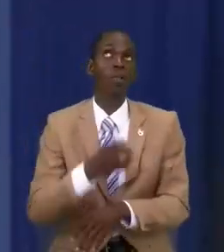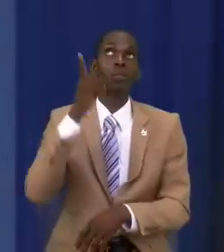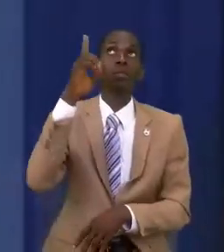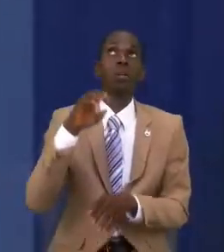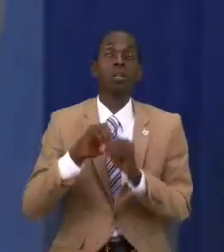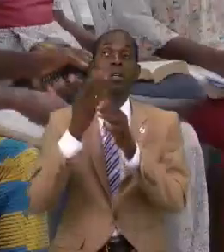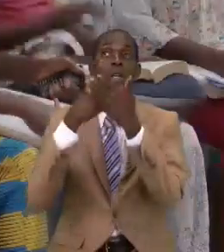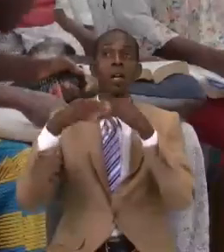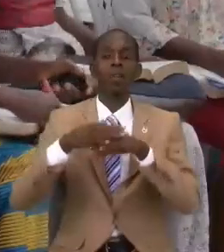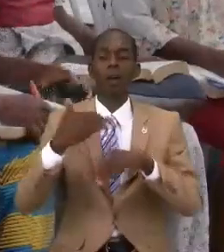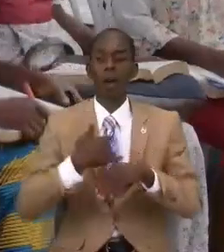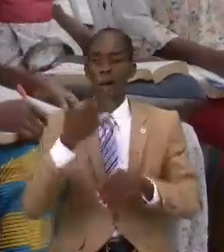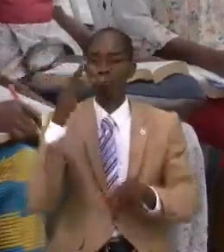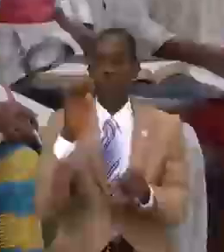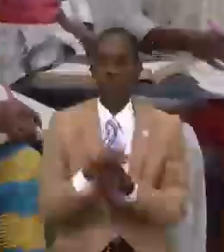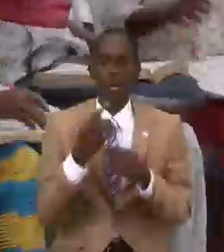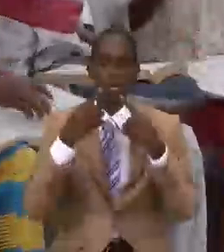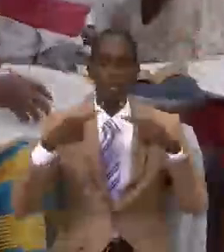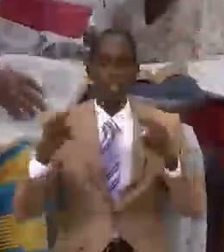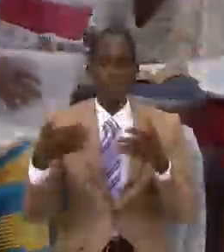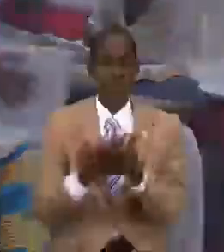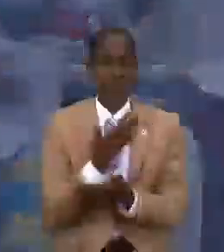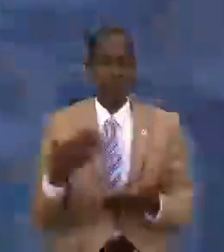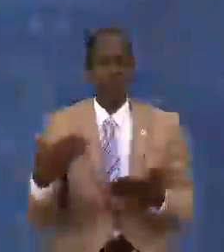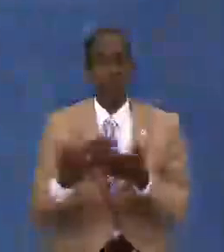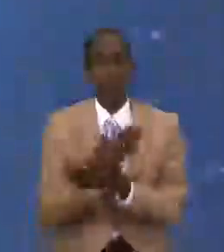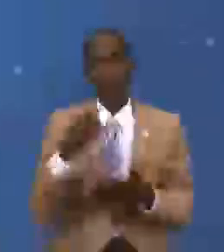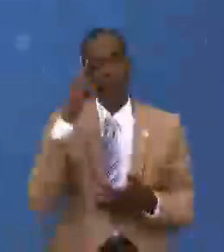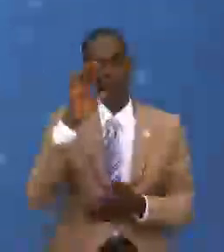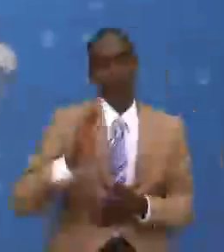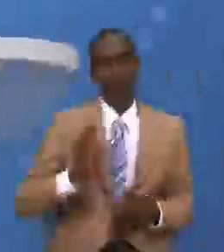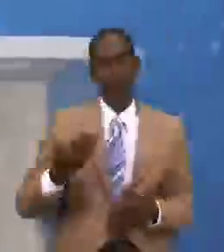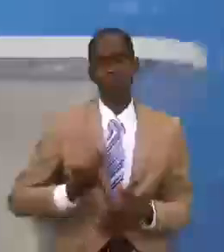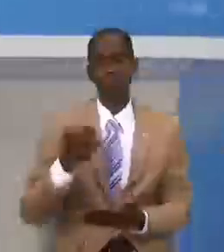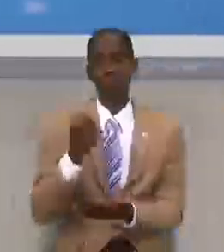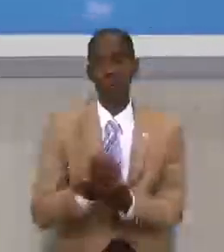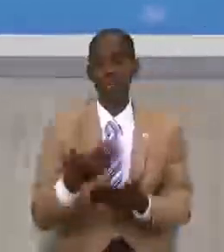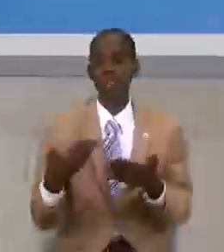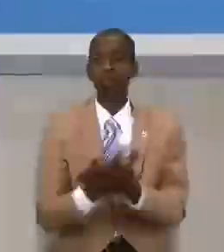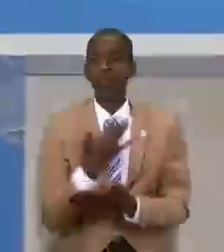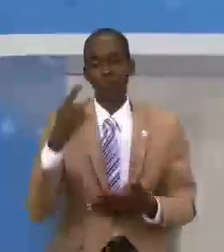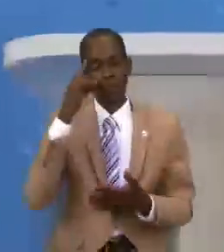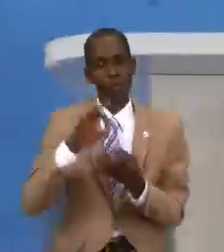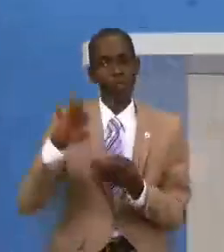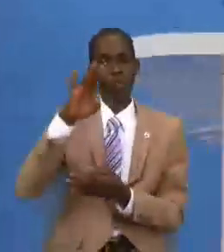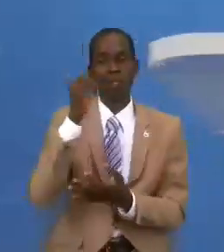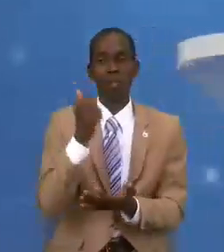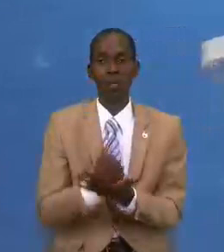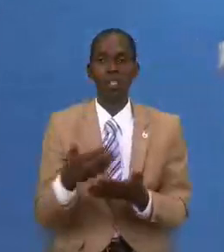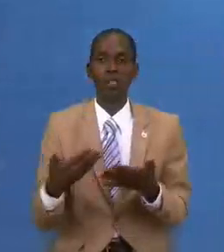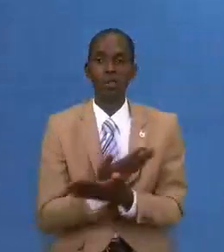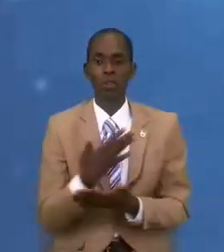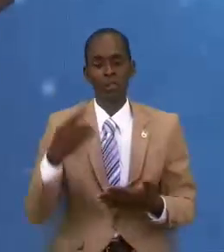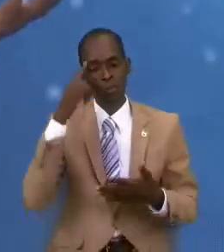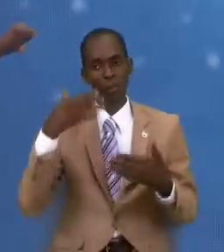for your soul, and new things for your spirit, and new things for your body, and new things for your family, and new things for